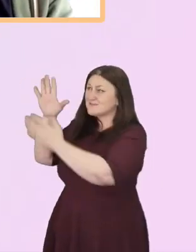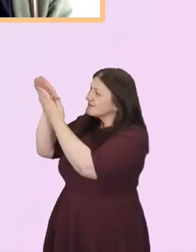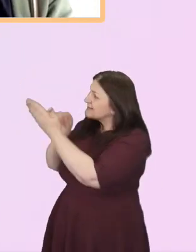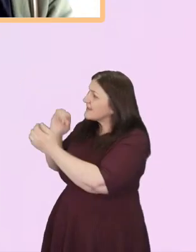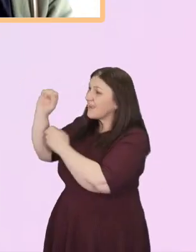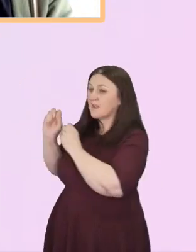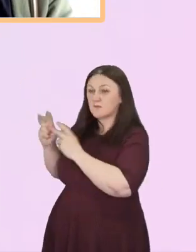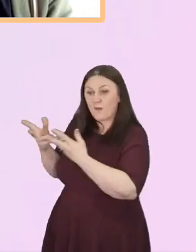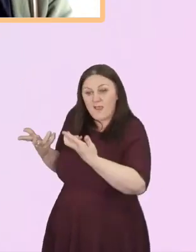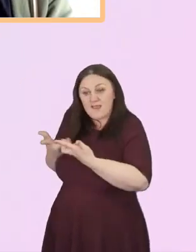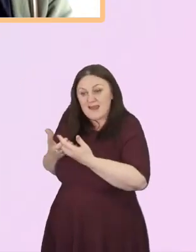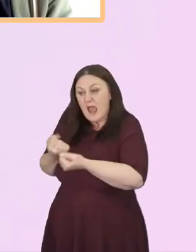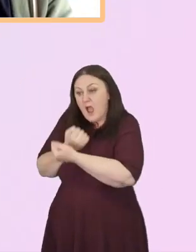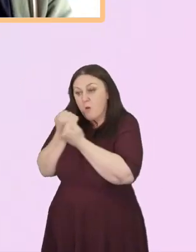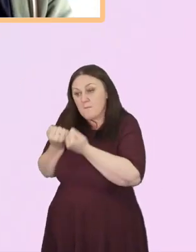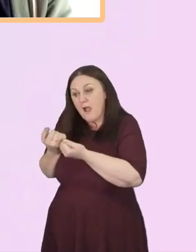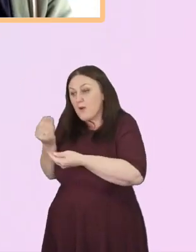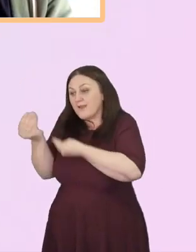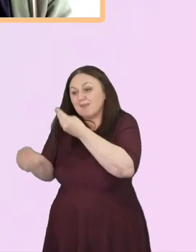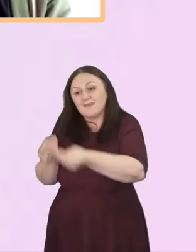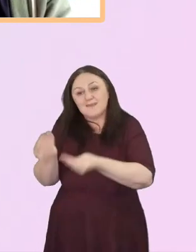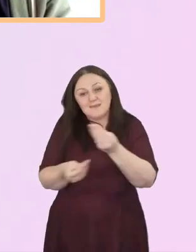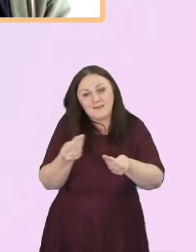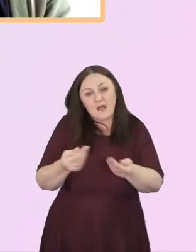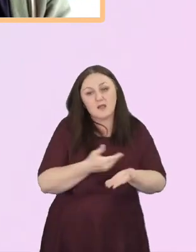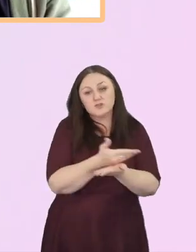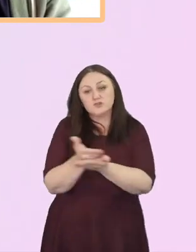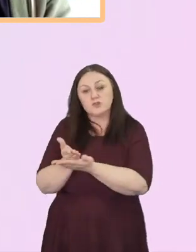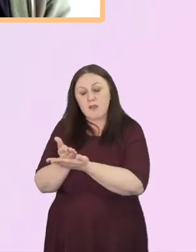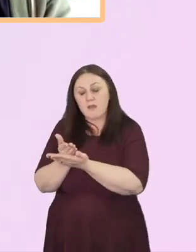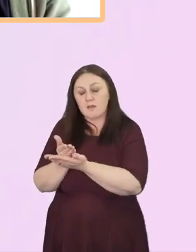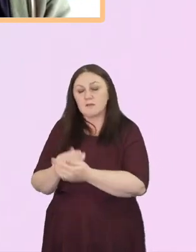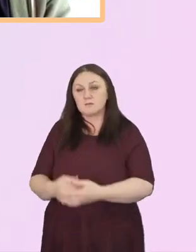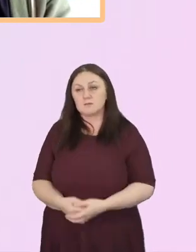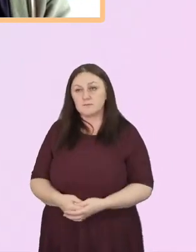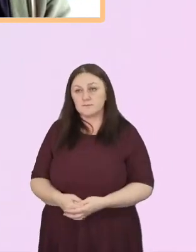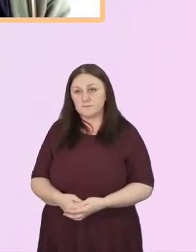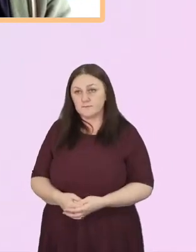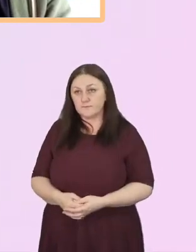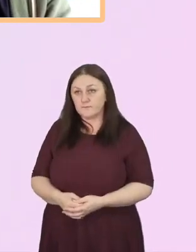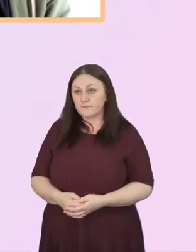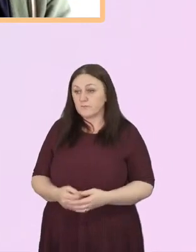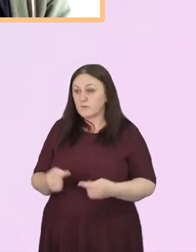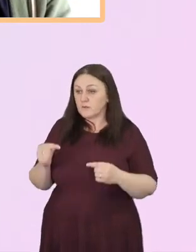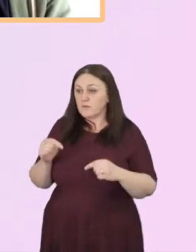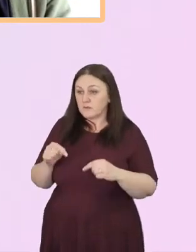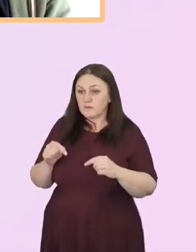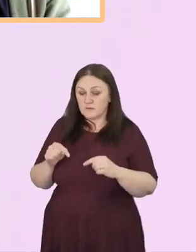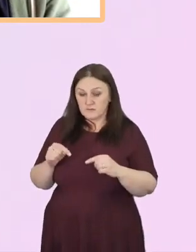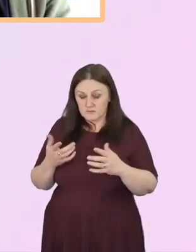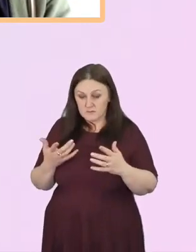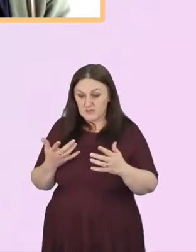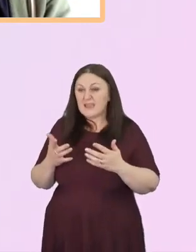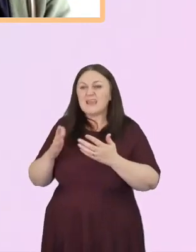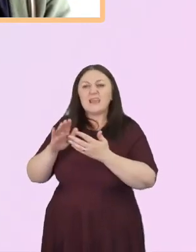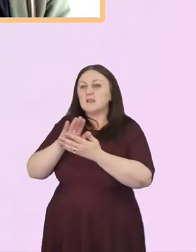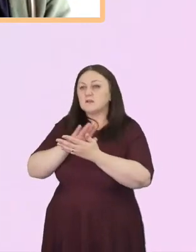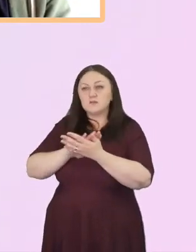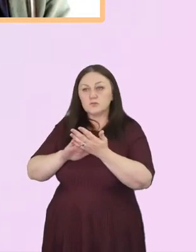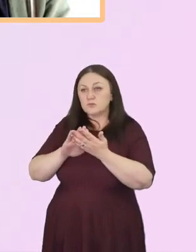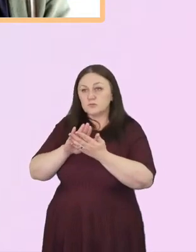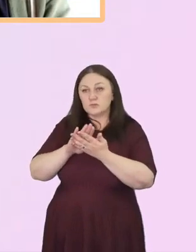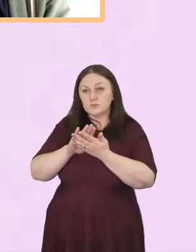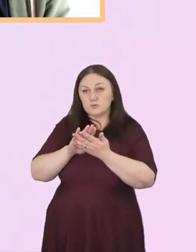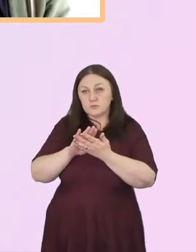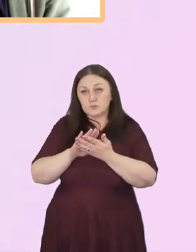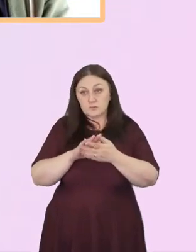is shared. Can I just add that this in no way means that an individual white person may